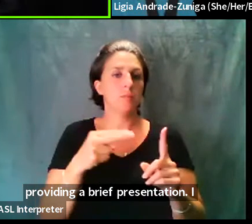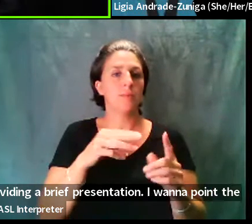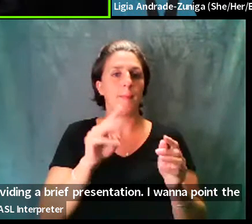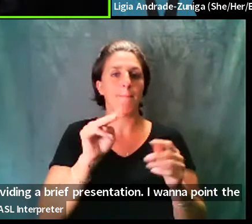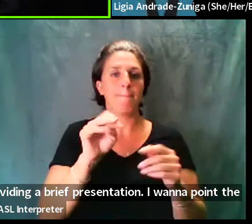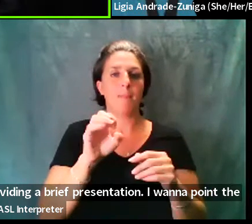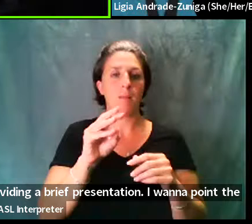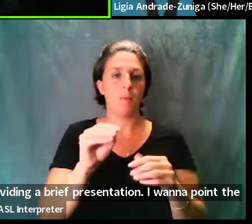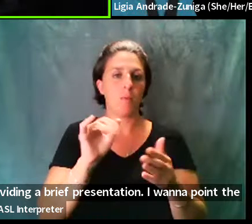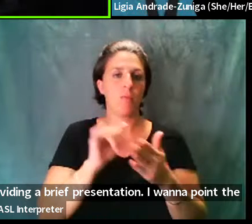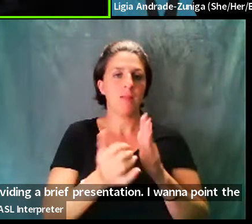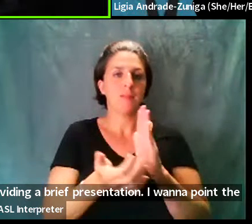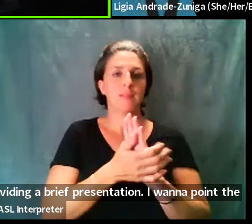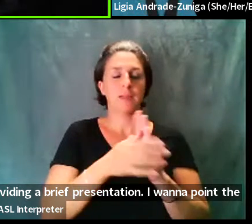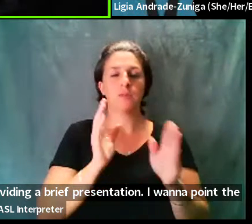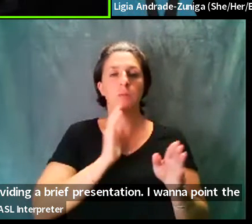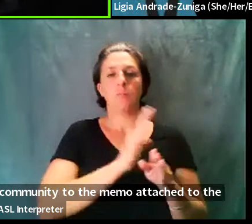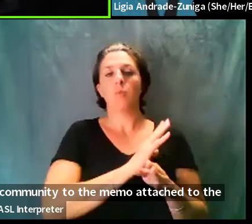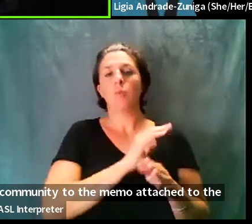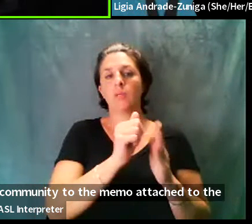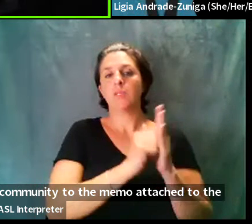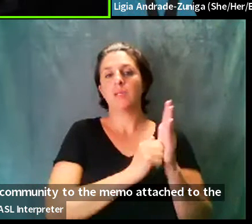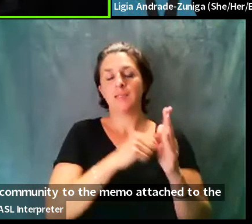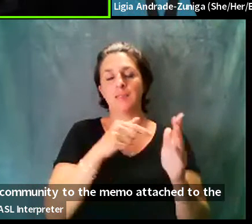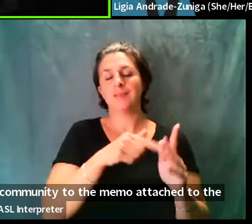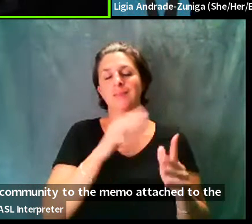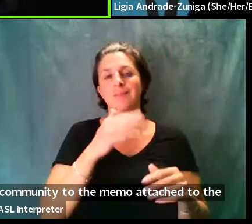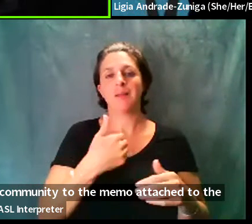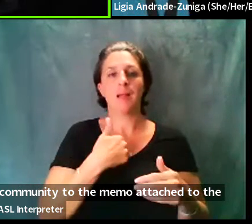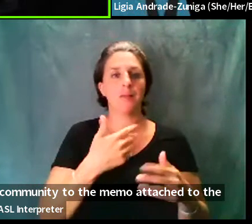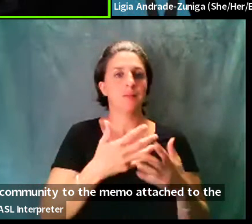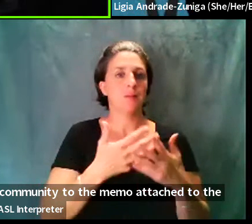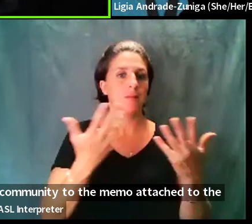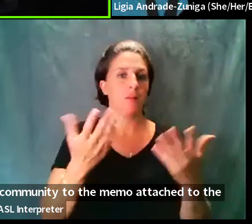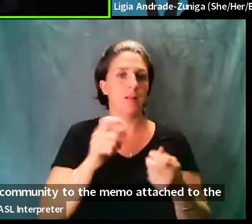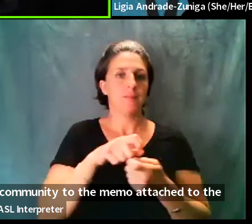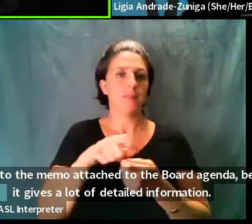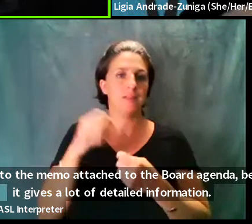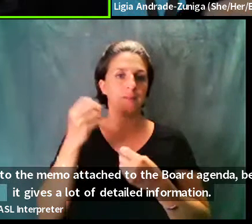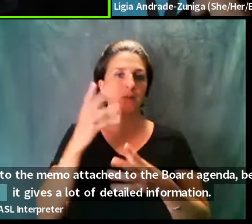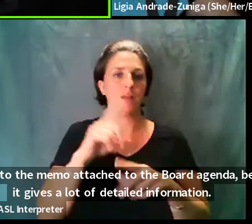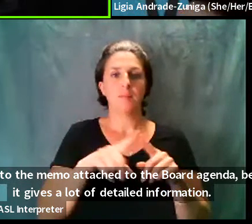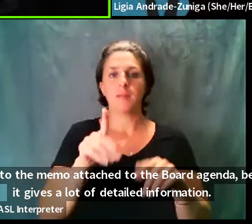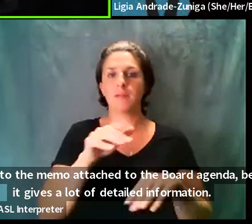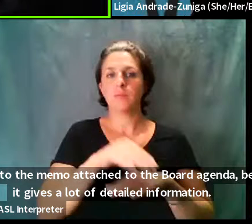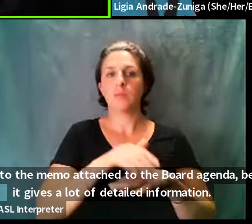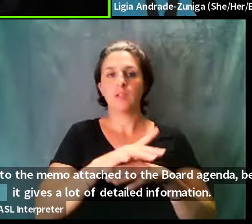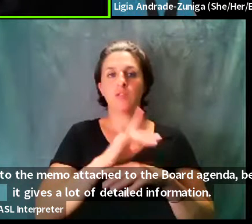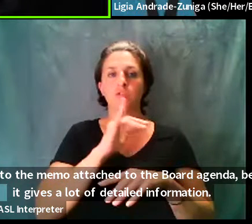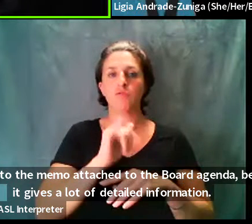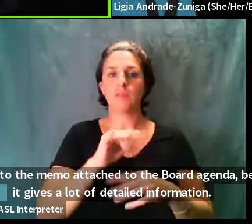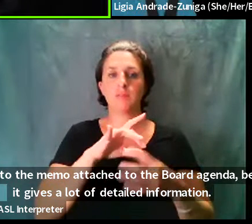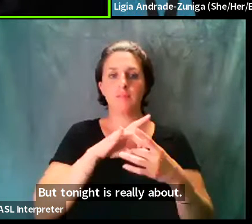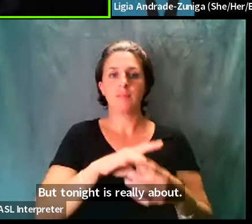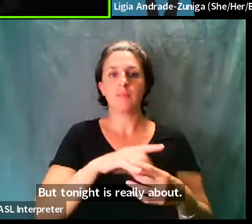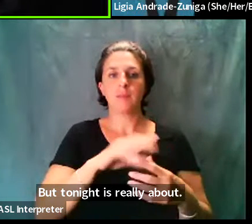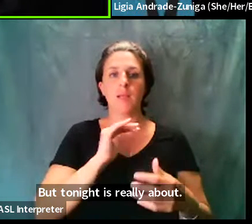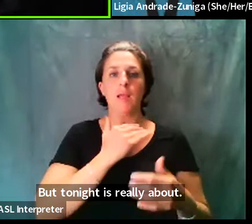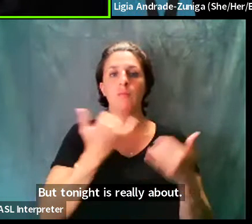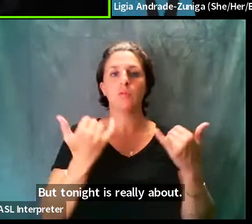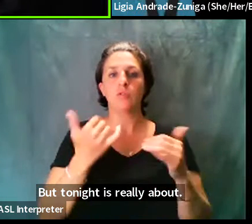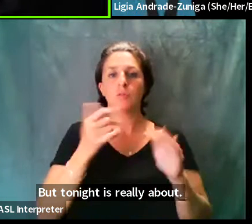board agenda because it gives a lot of detailed information. But tonight is really about our current policies and